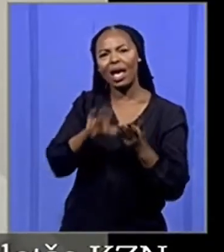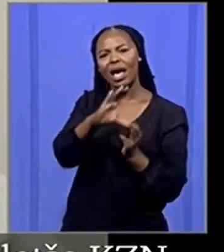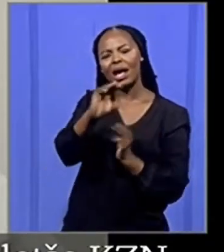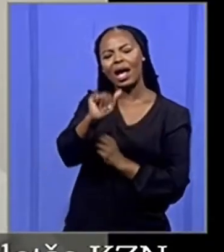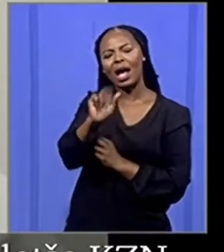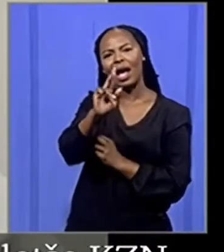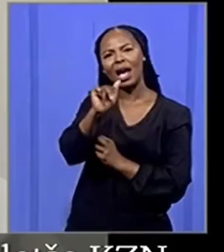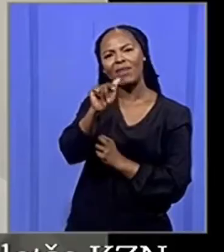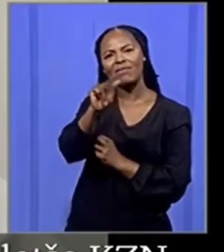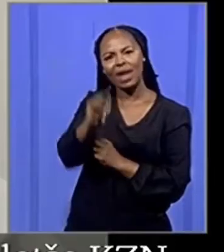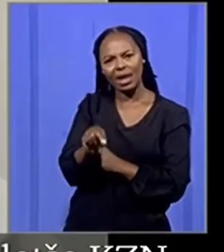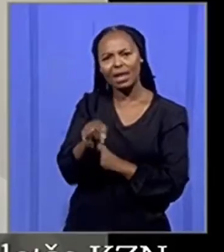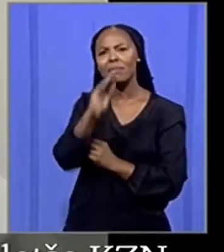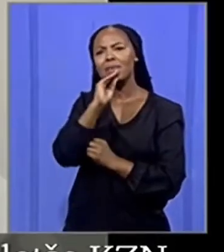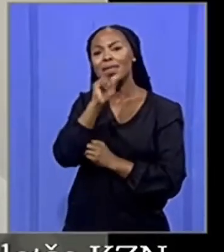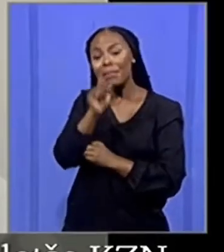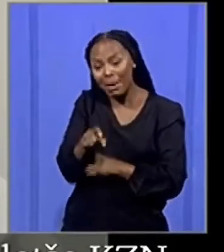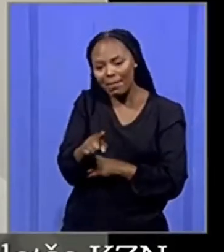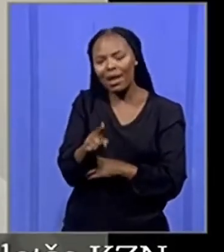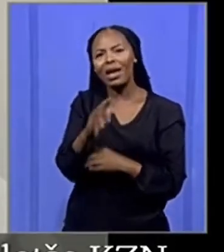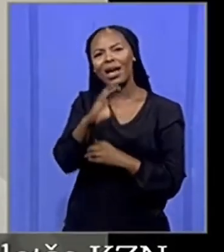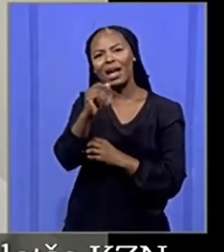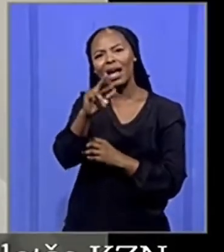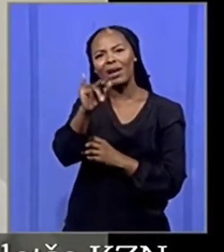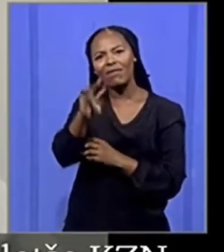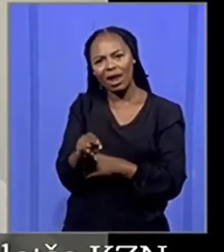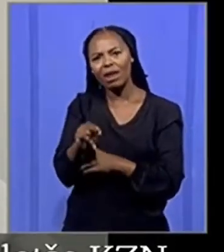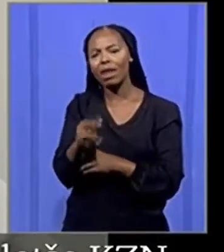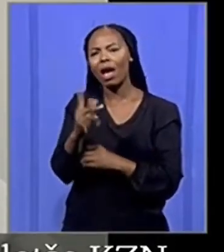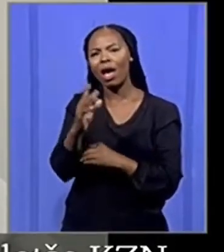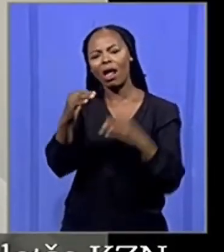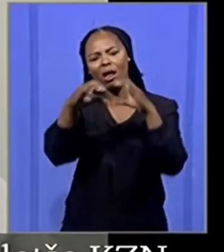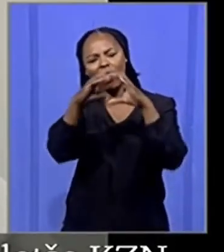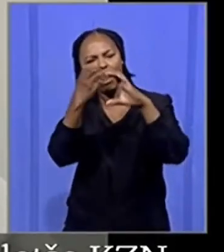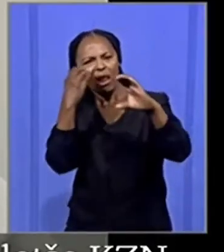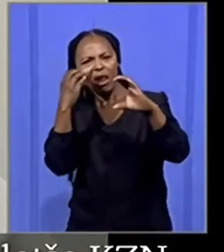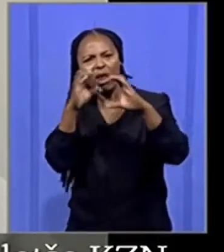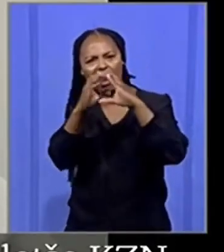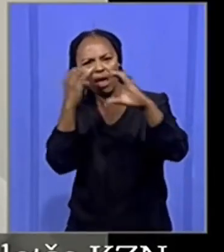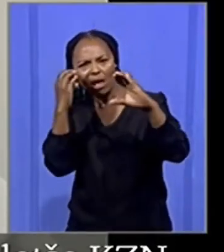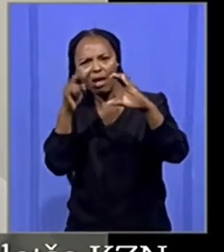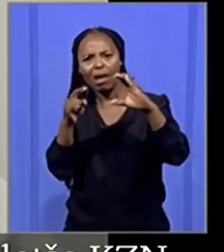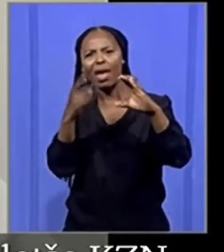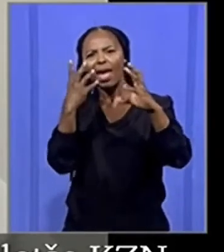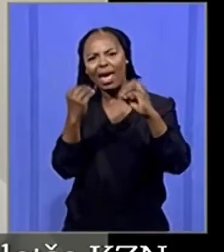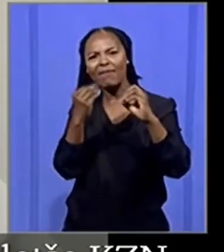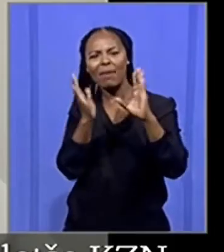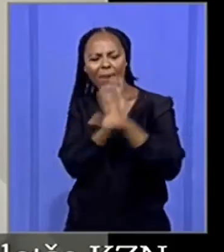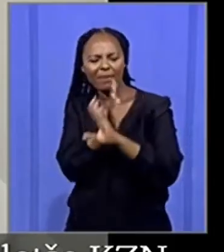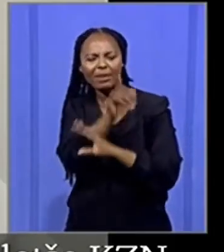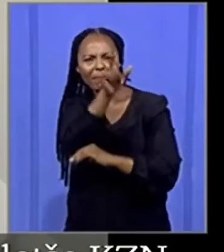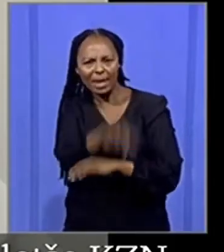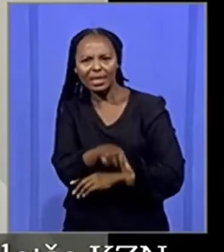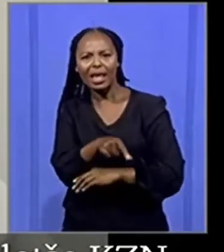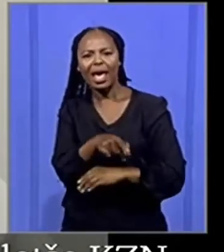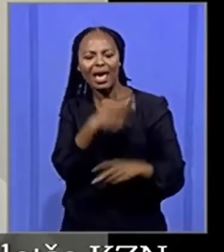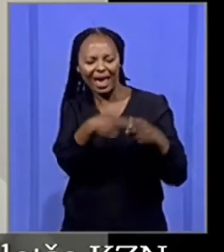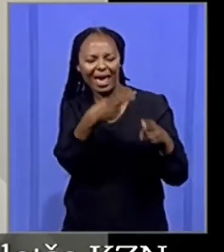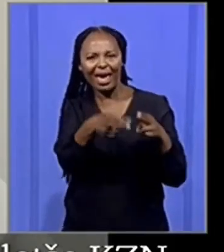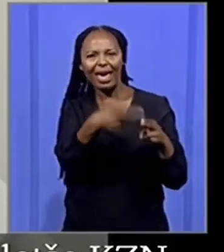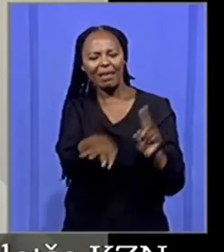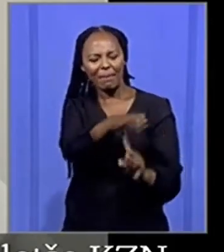it's not a caravan park. It is a park home place where a private person is renting out these homes